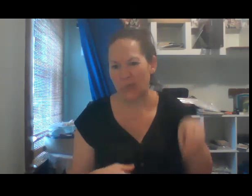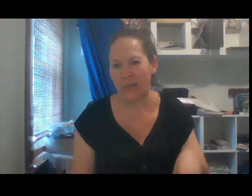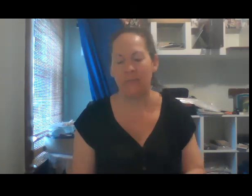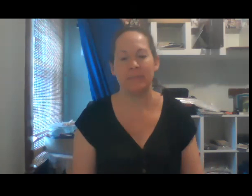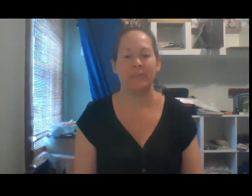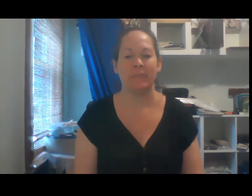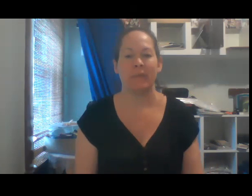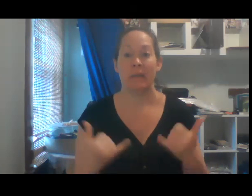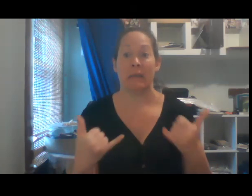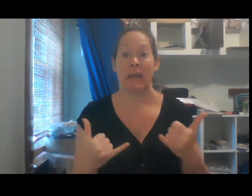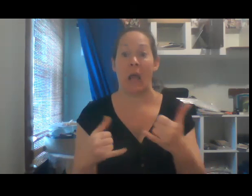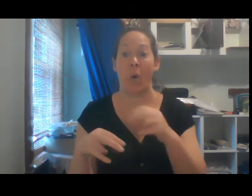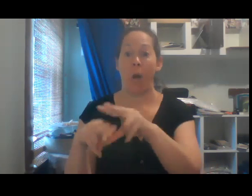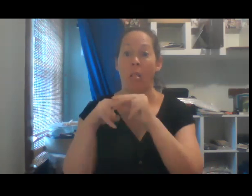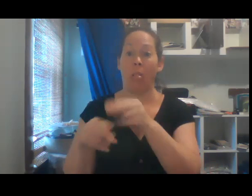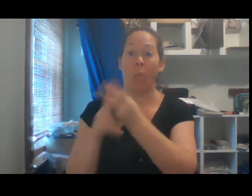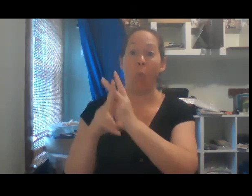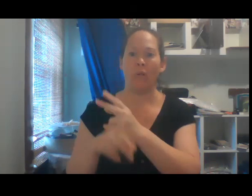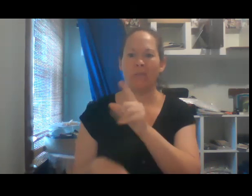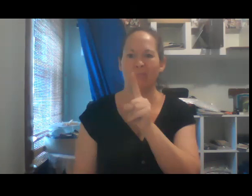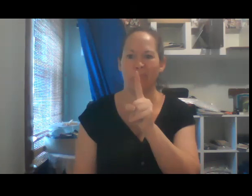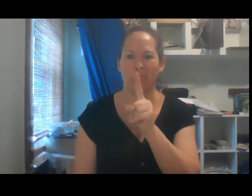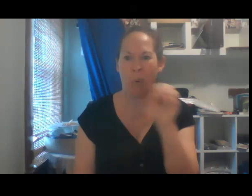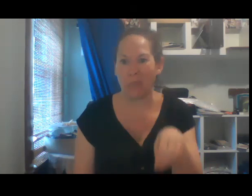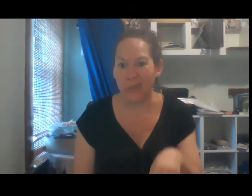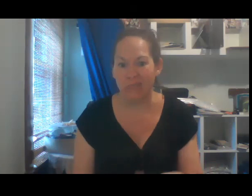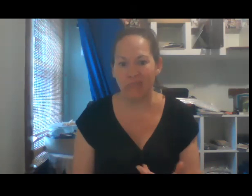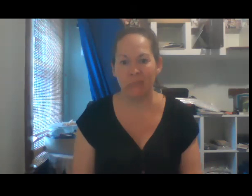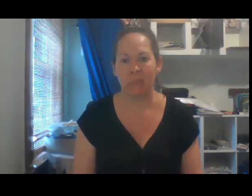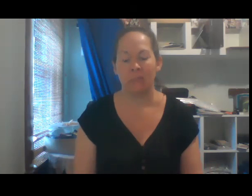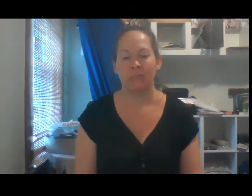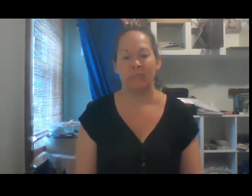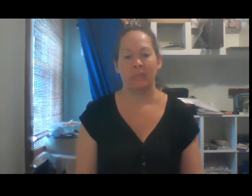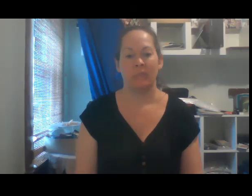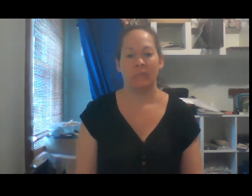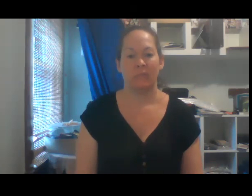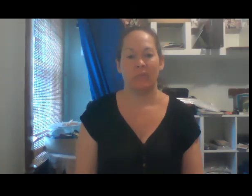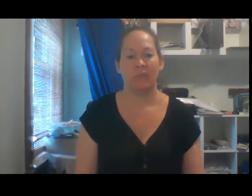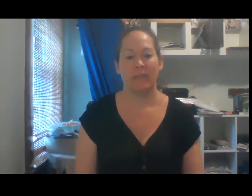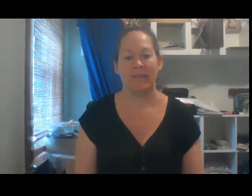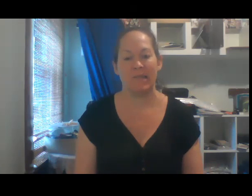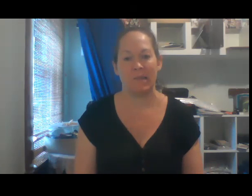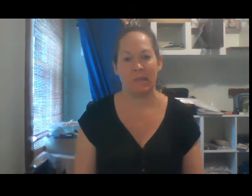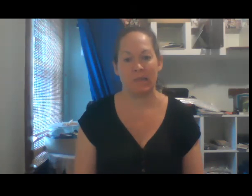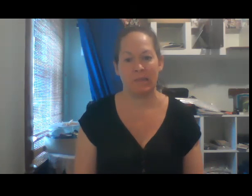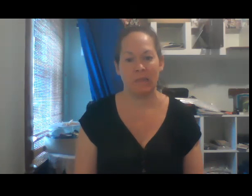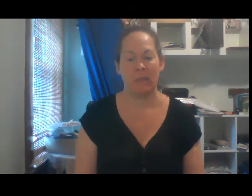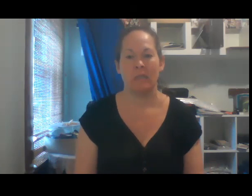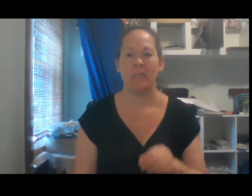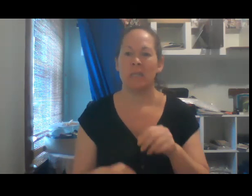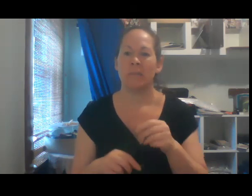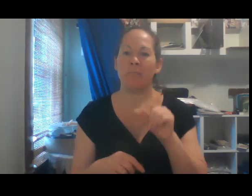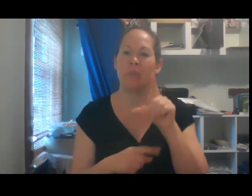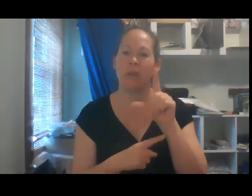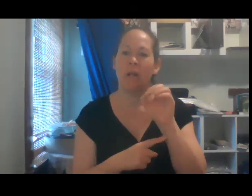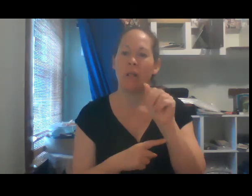were low. Now loans are what, 15-20% sometimes. Our loans are really low too. I use 6% all the way up to 15 or 20 with like